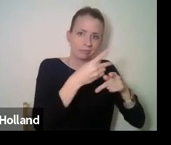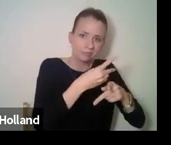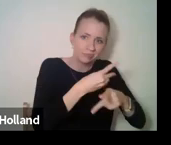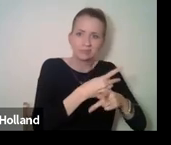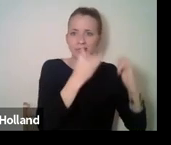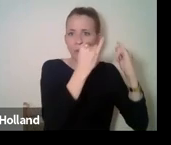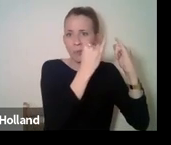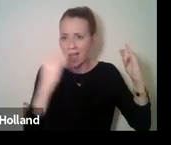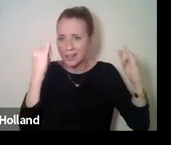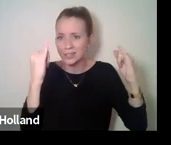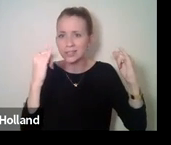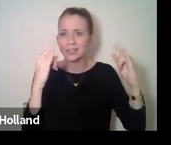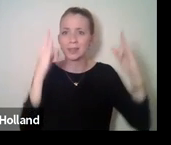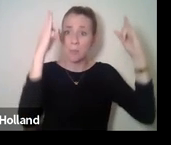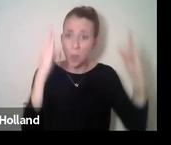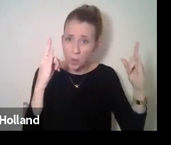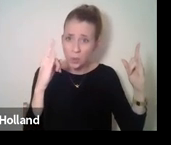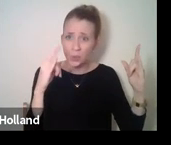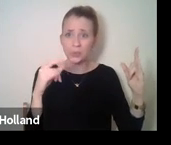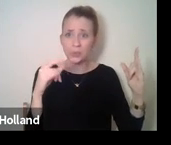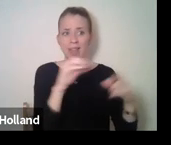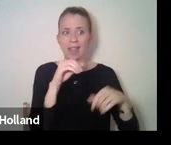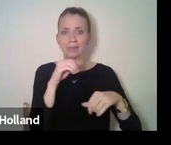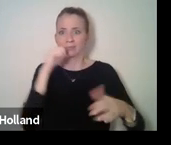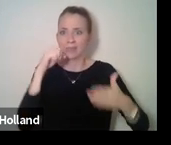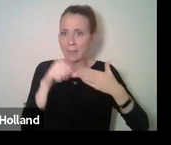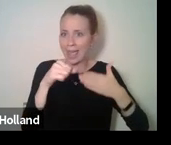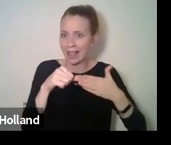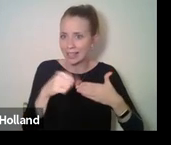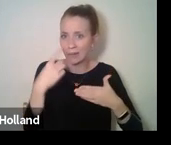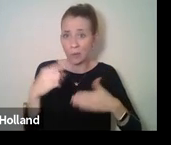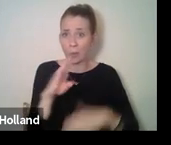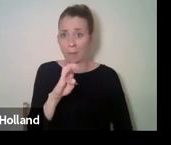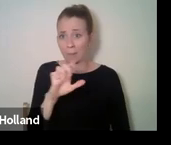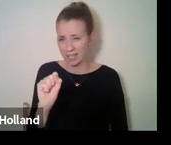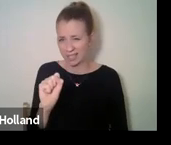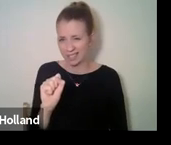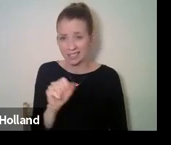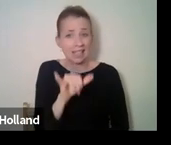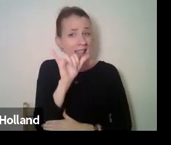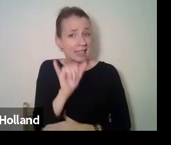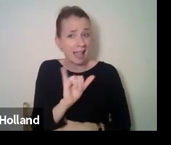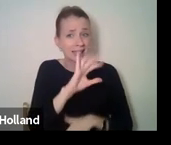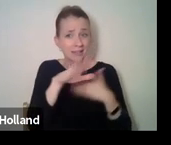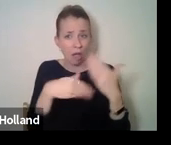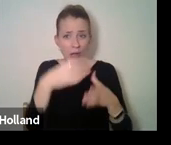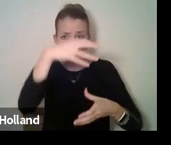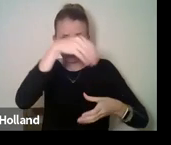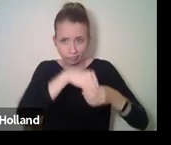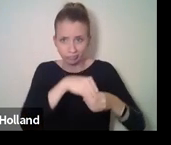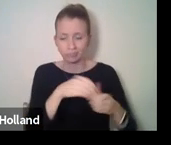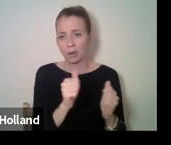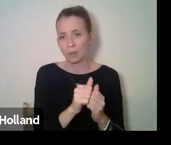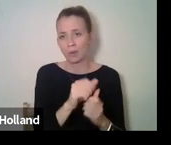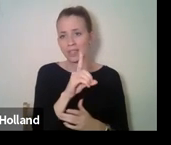wires and the poles and send us our bills and so forth. So that's the information and the money that is